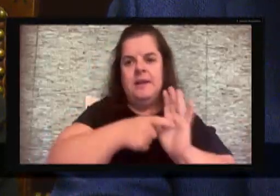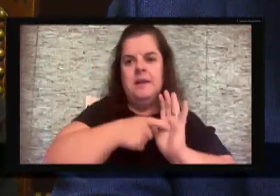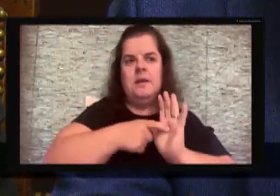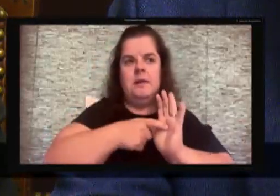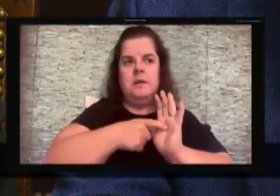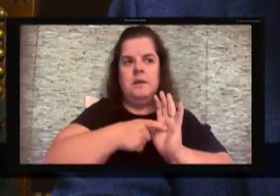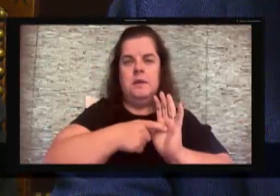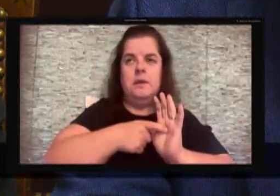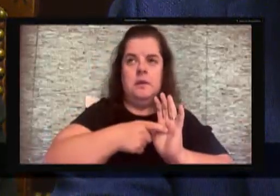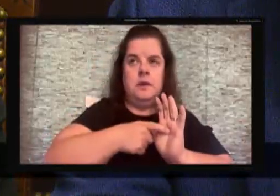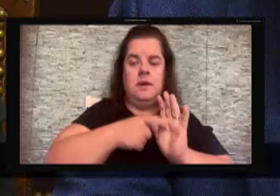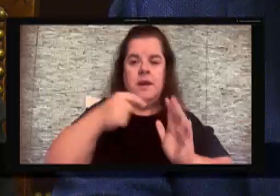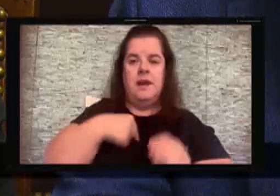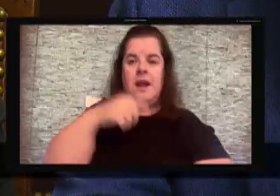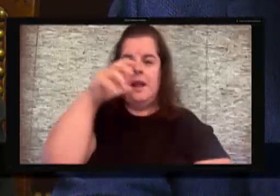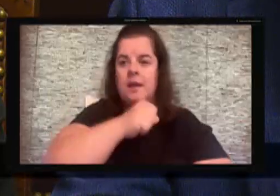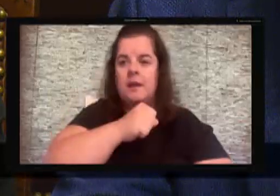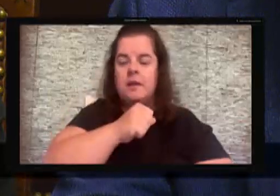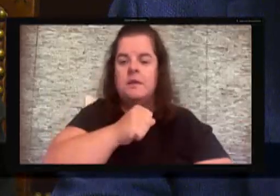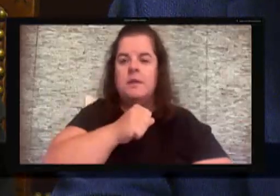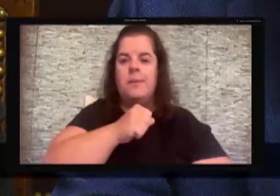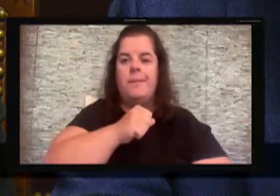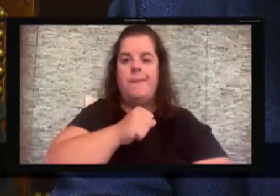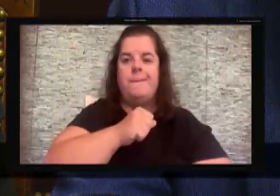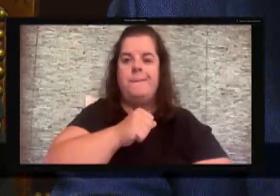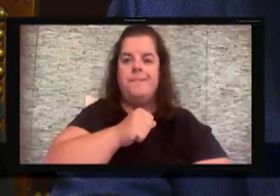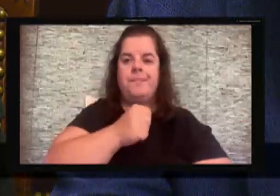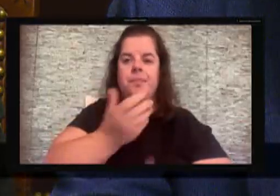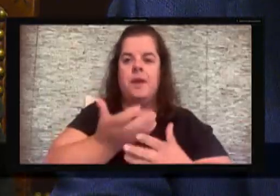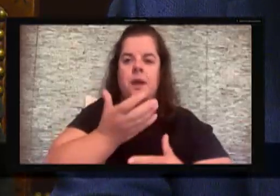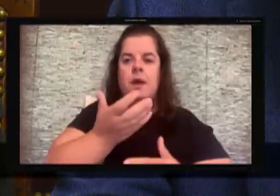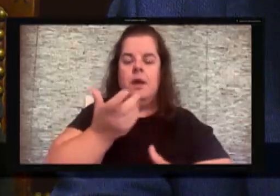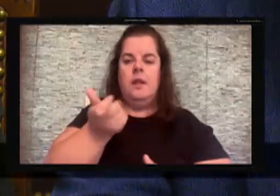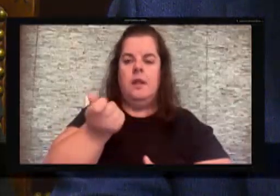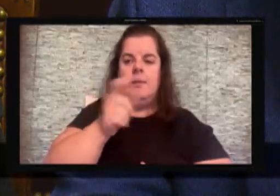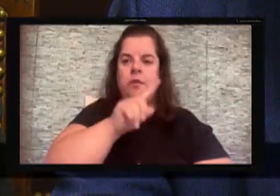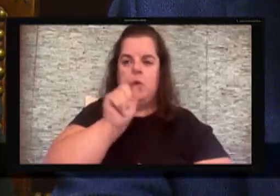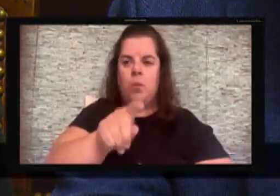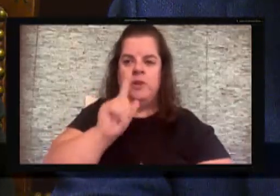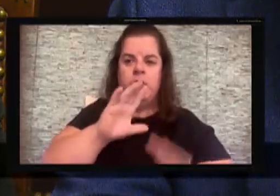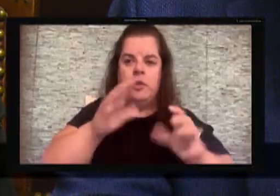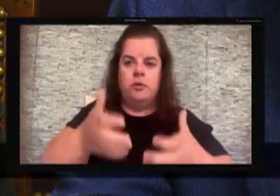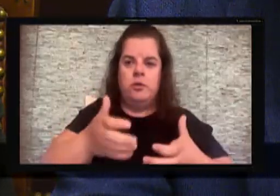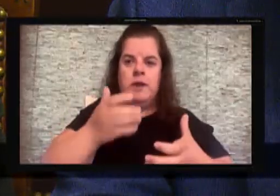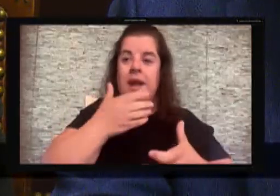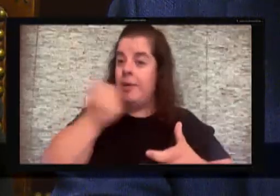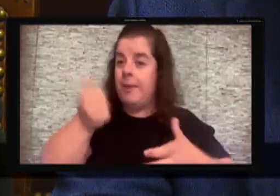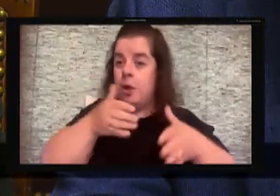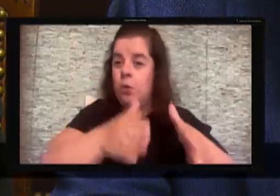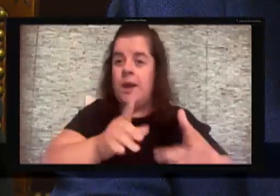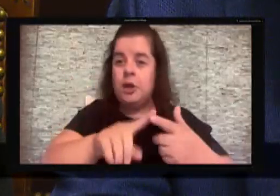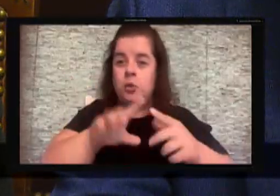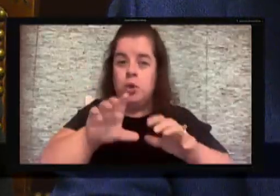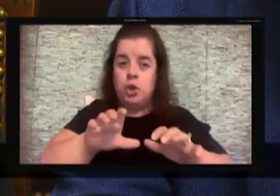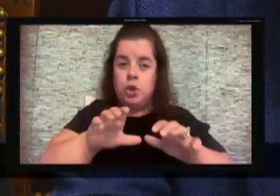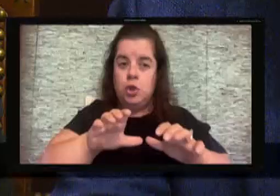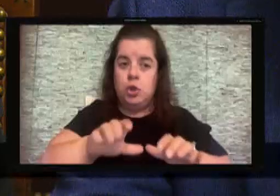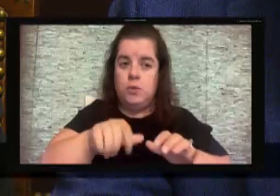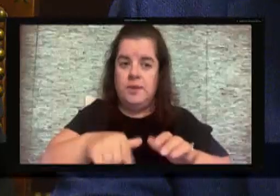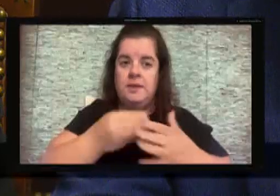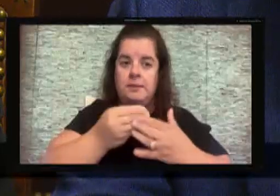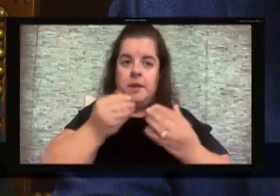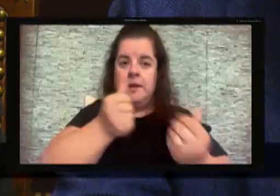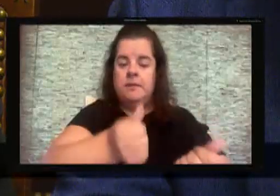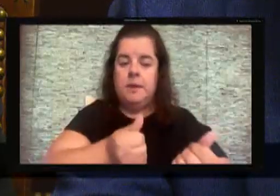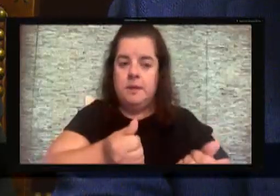And I guess this is maybe kind of a question for the body. Is there a better way to do these expenditures